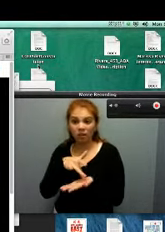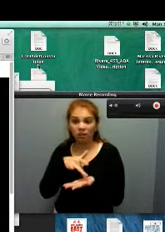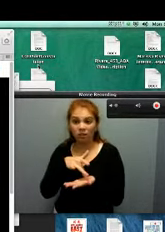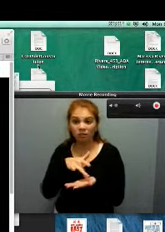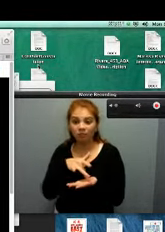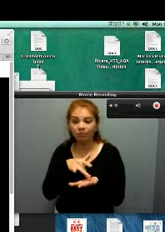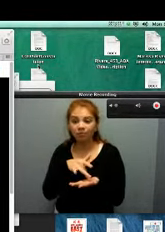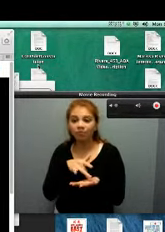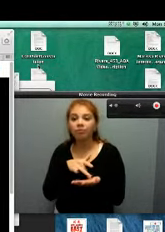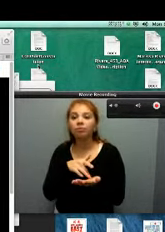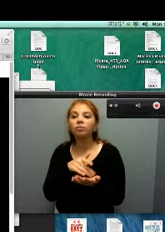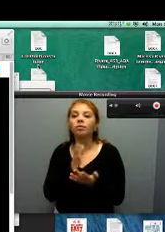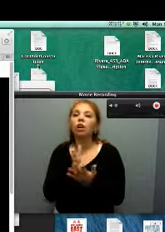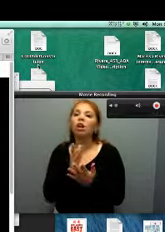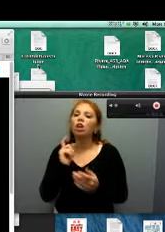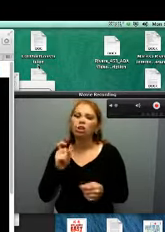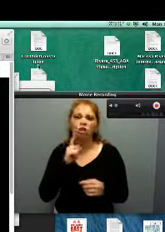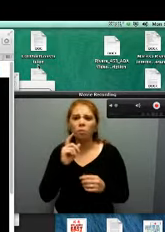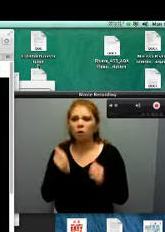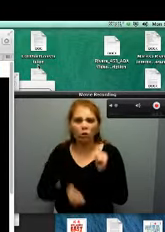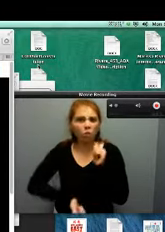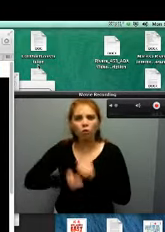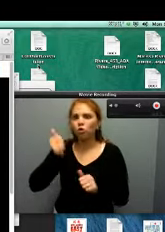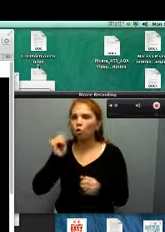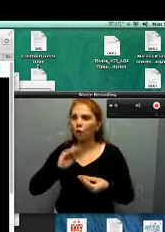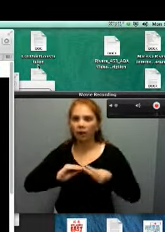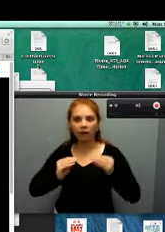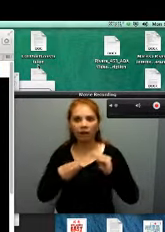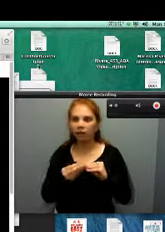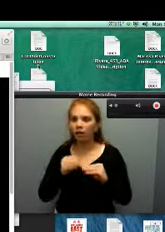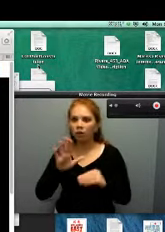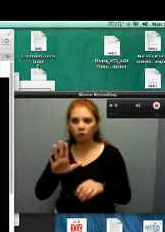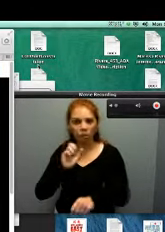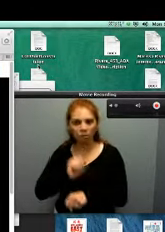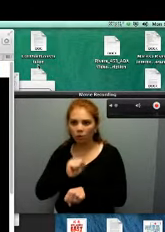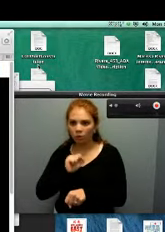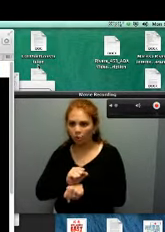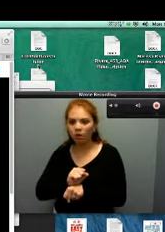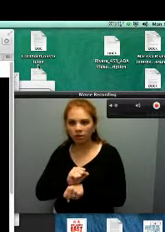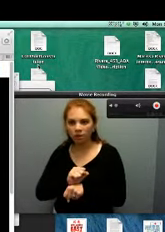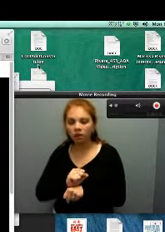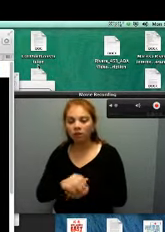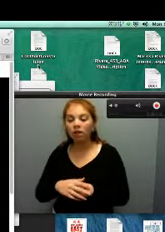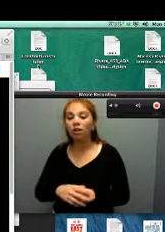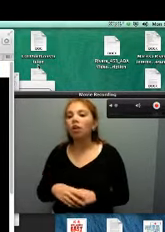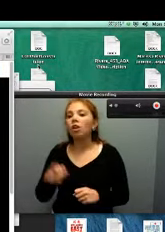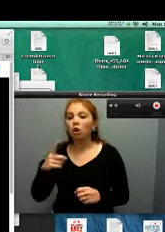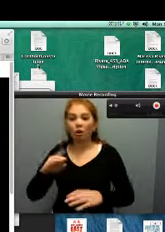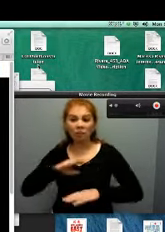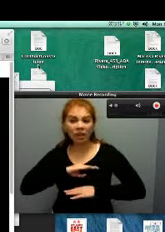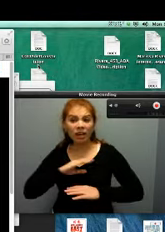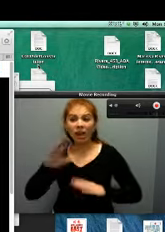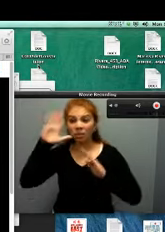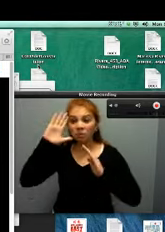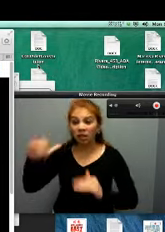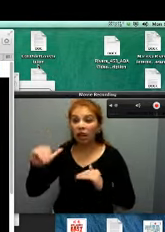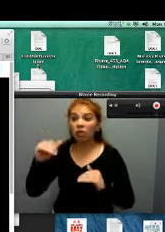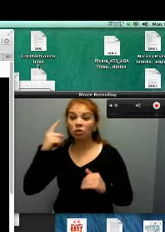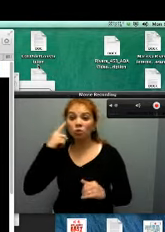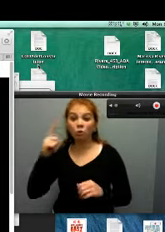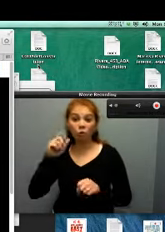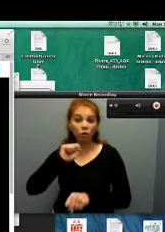This should be the majority of your employees. they're meeting the expectations of the